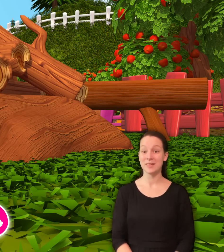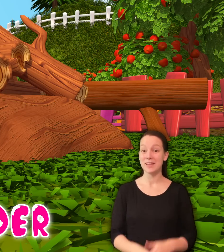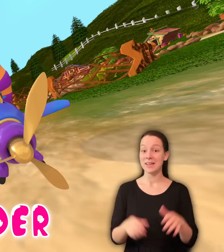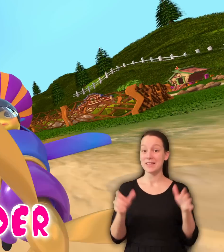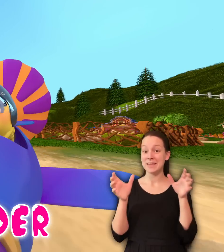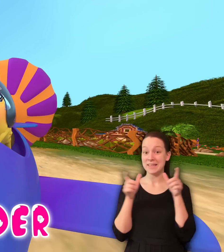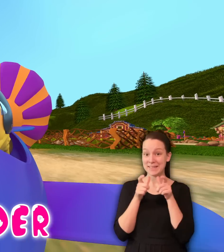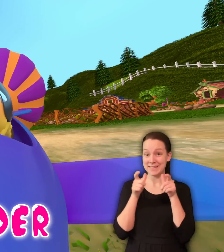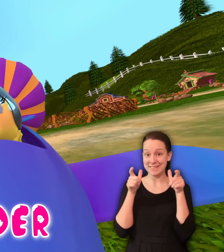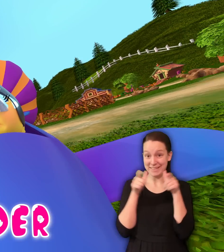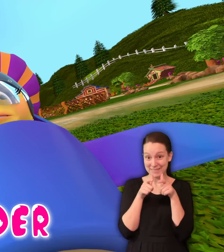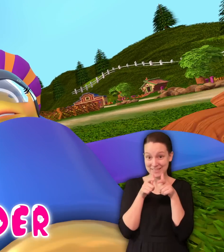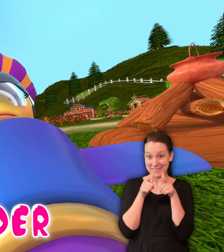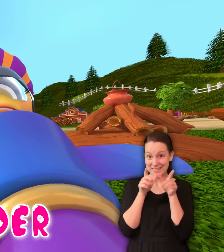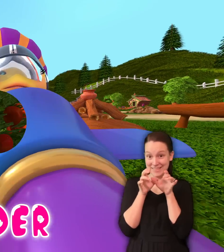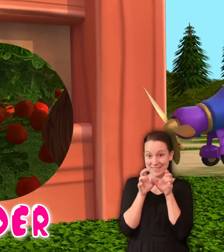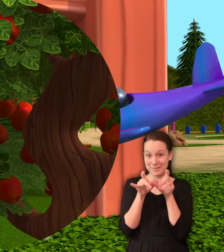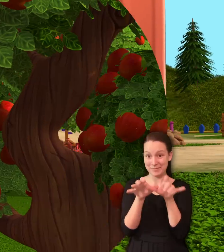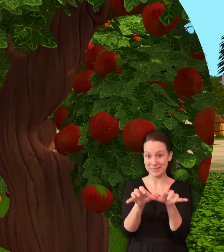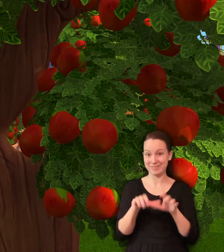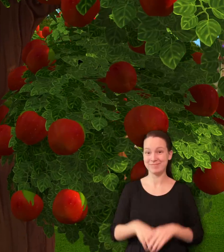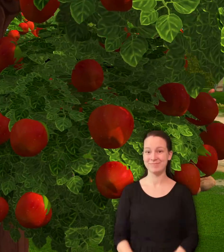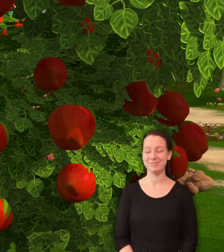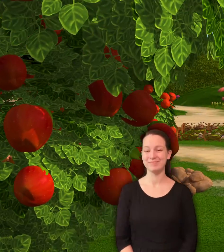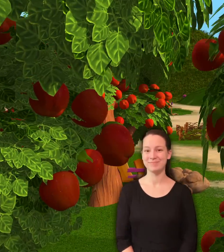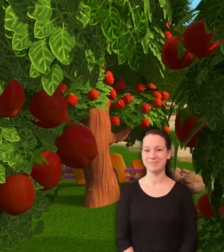The Incy Wincy Spider.